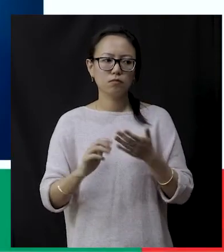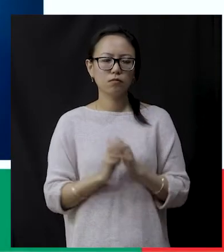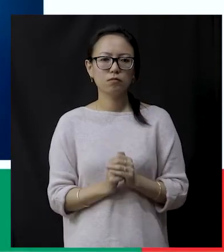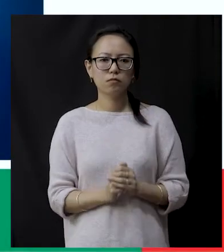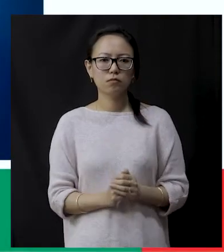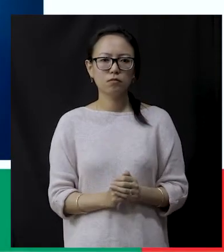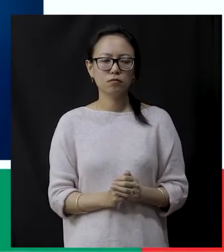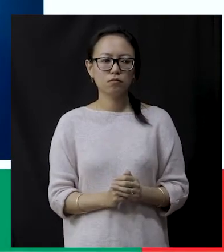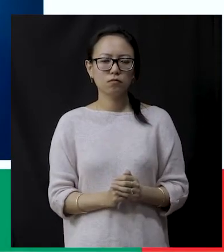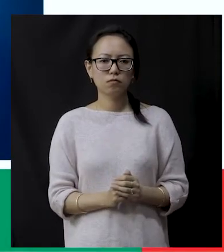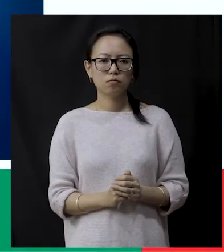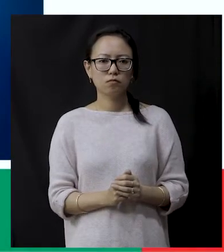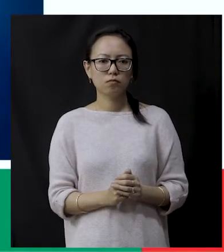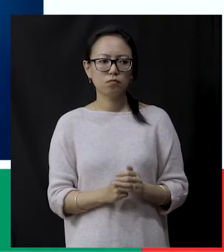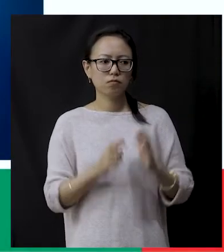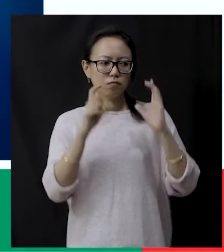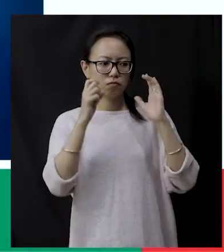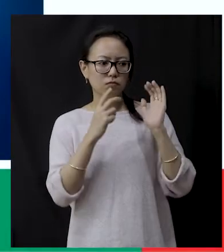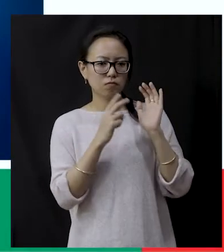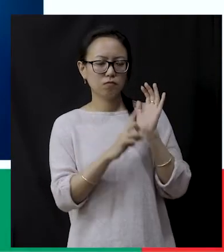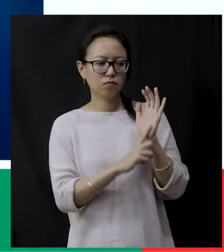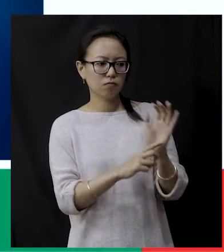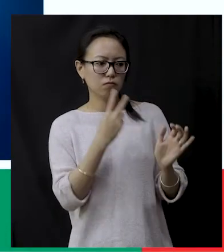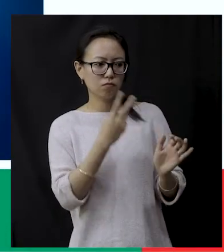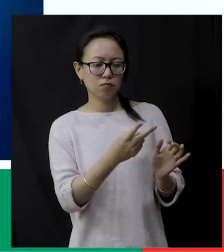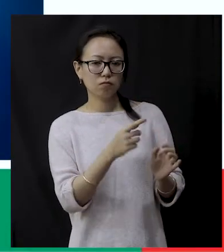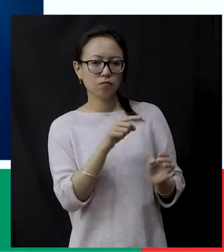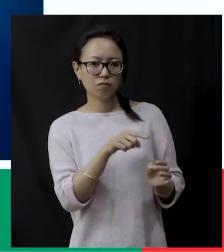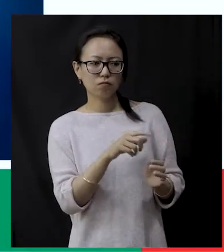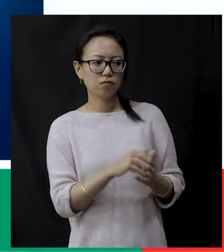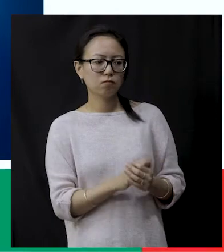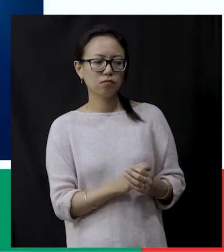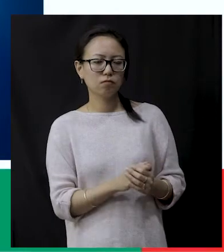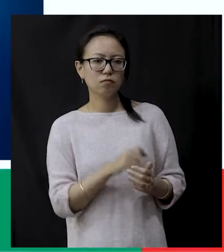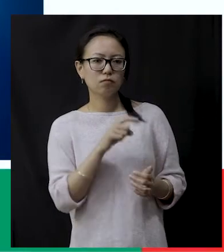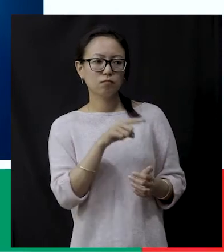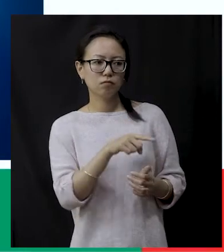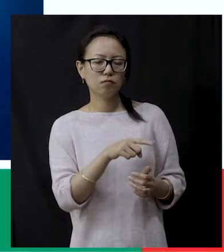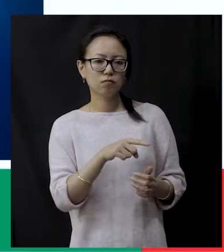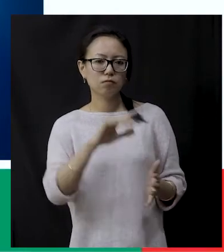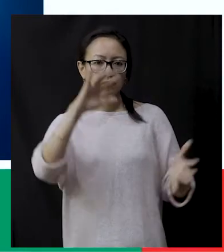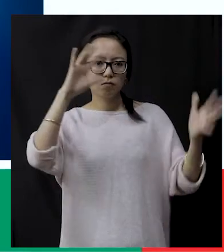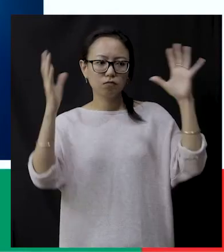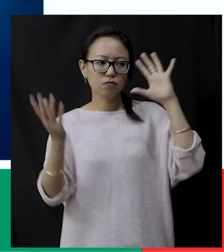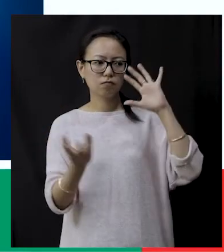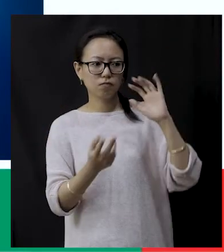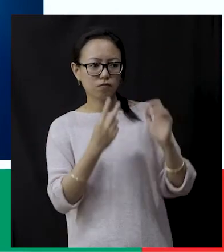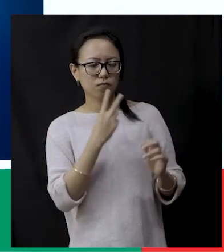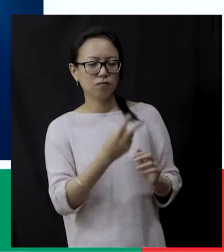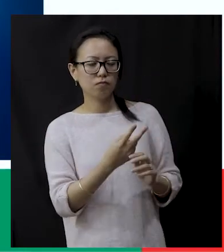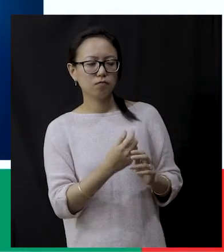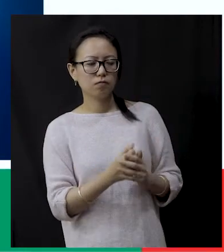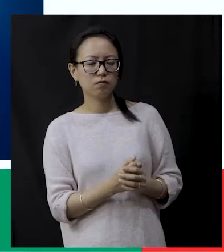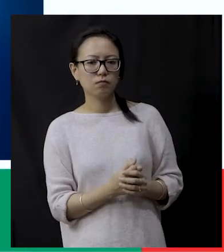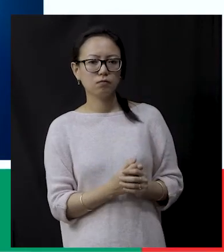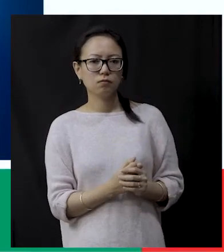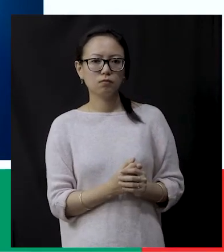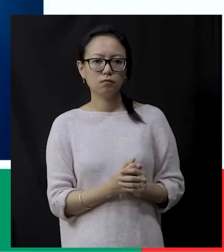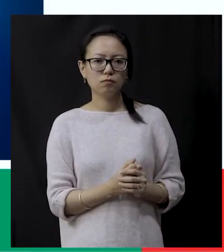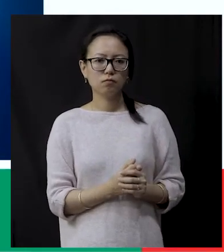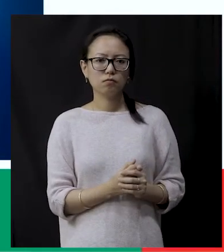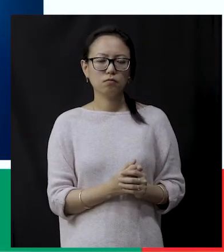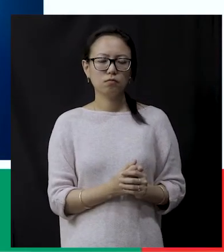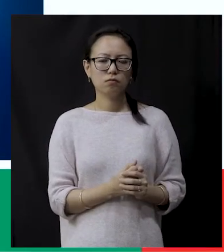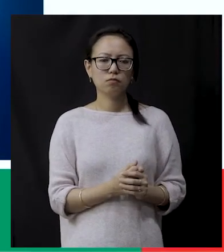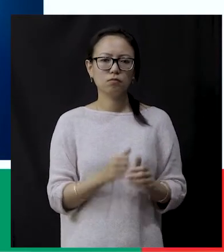See, it looks like this. Now the Earth is a place. The Earth is a place where